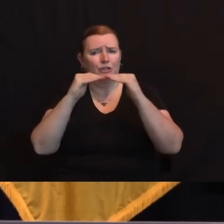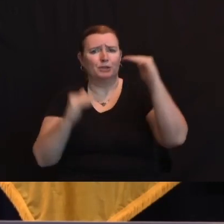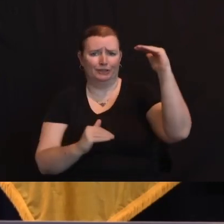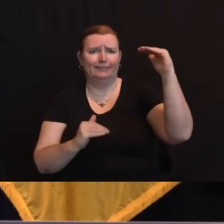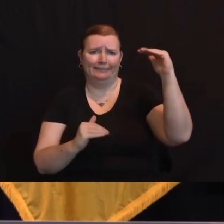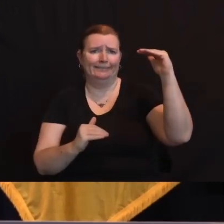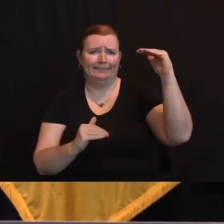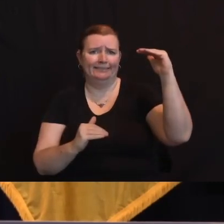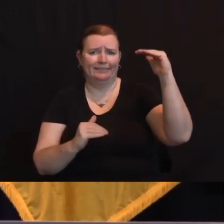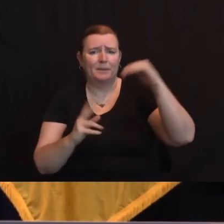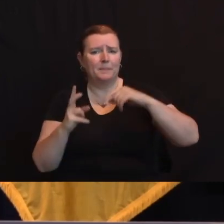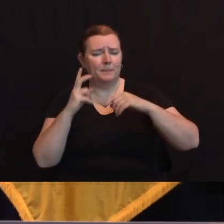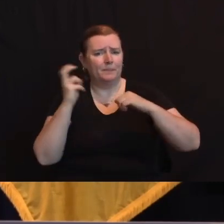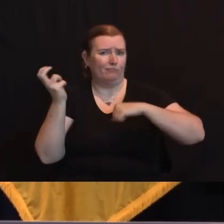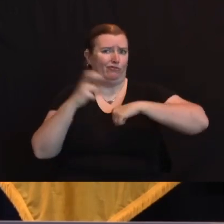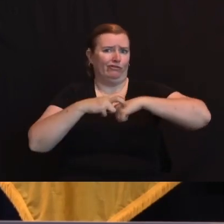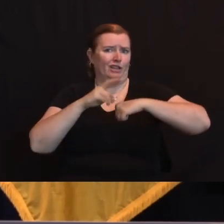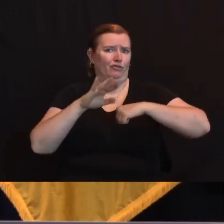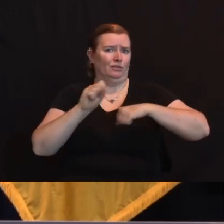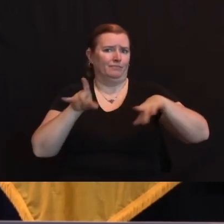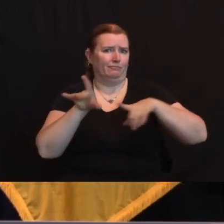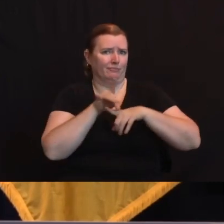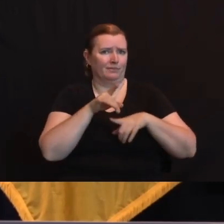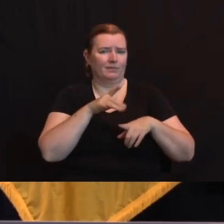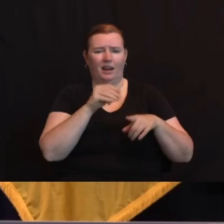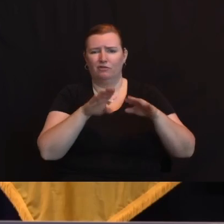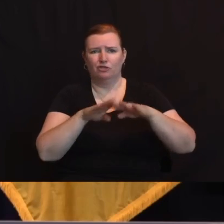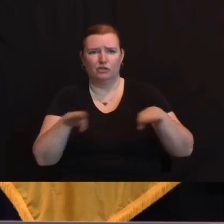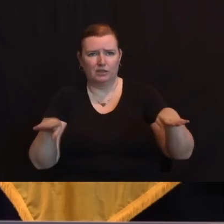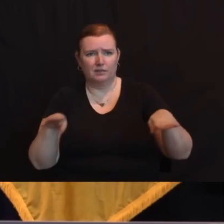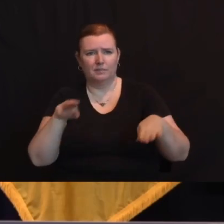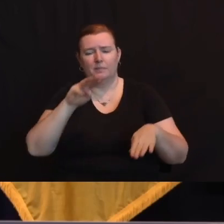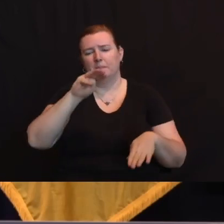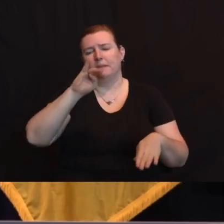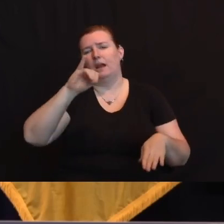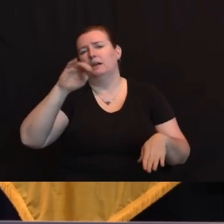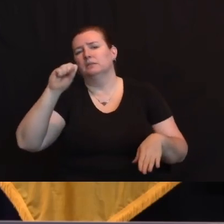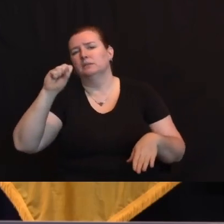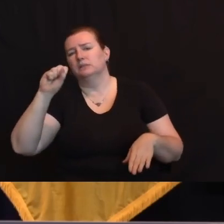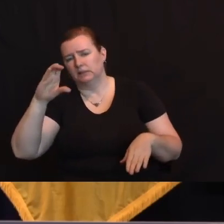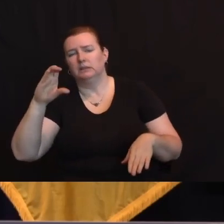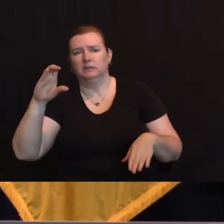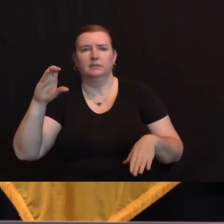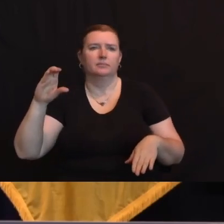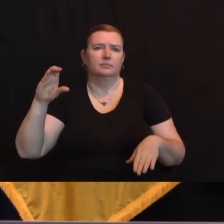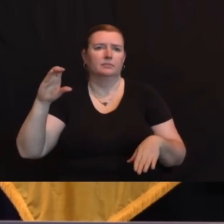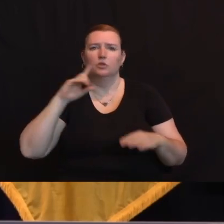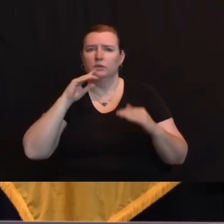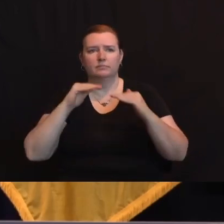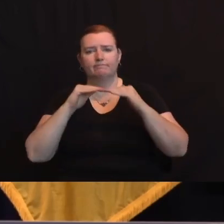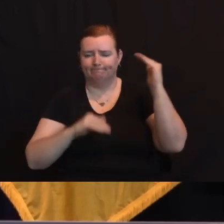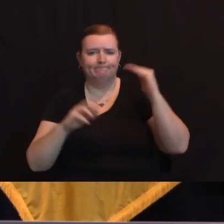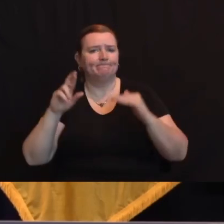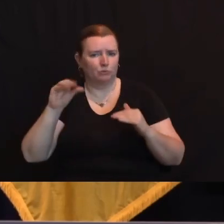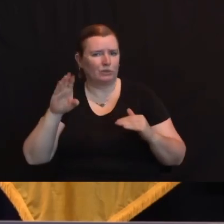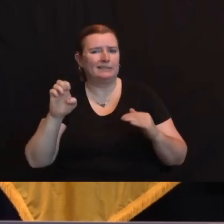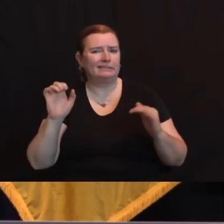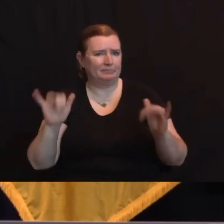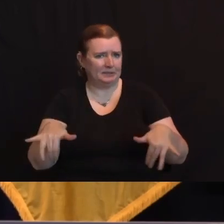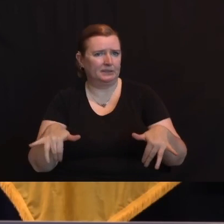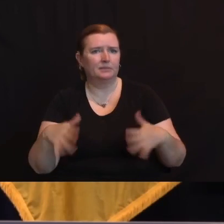children's inflammatory, but the virus in its totality. And we signed a bill last